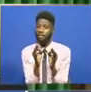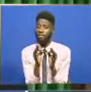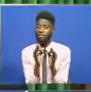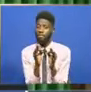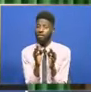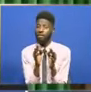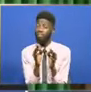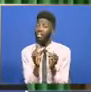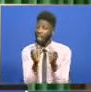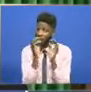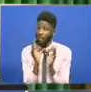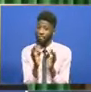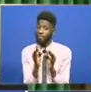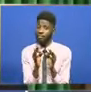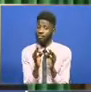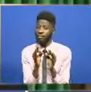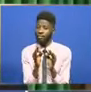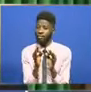if